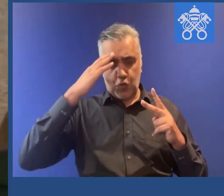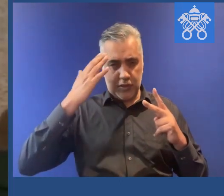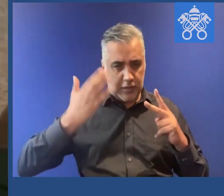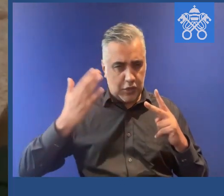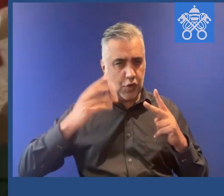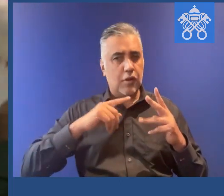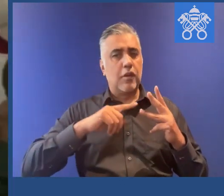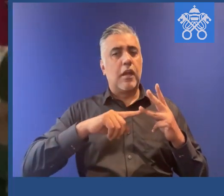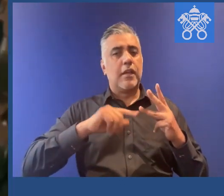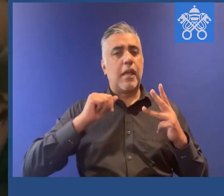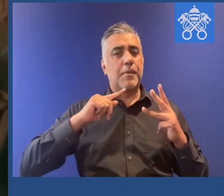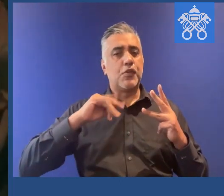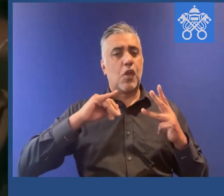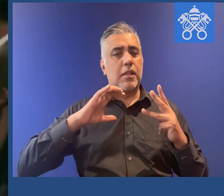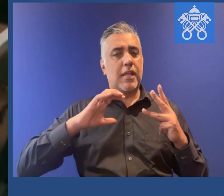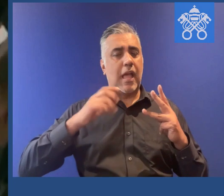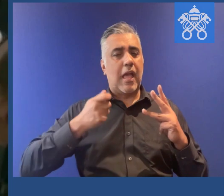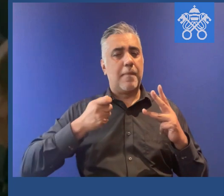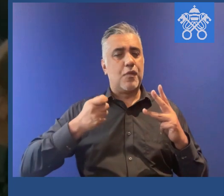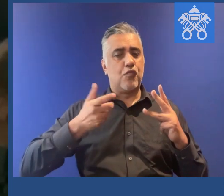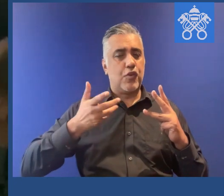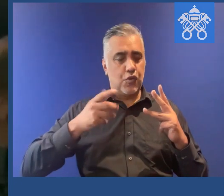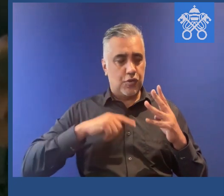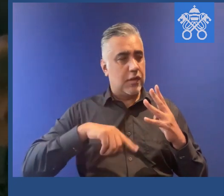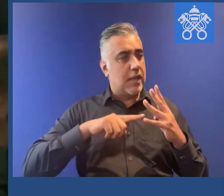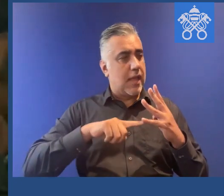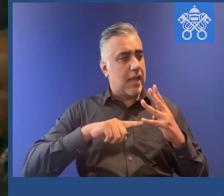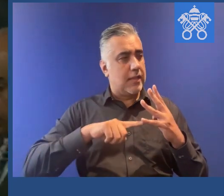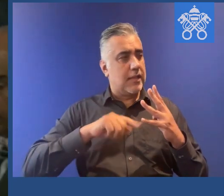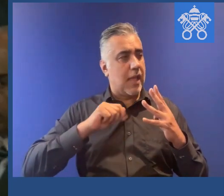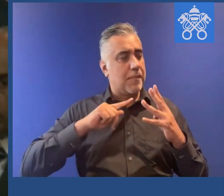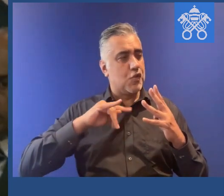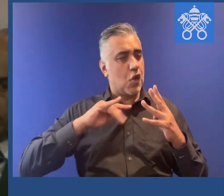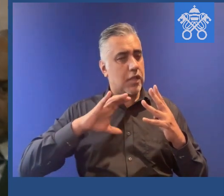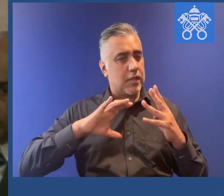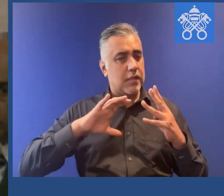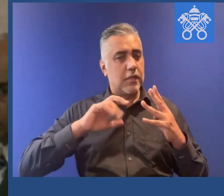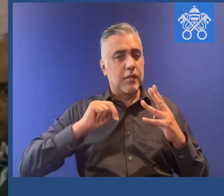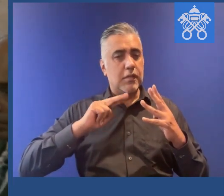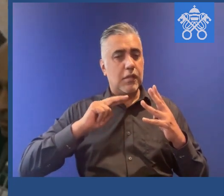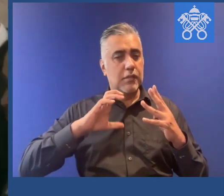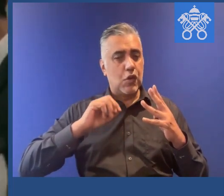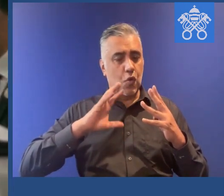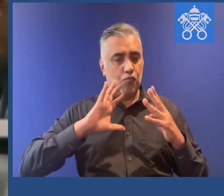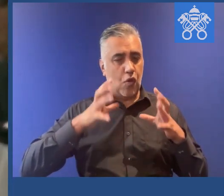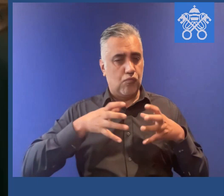Apostolic Administrator, and the Apostolic Nuncio.